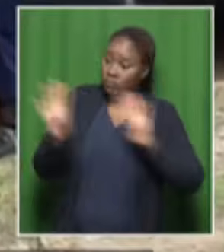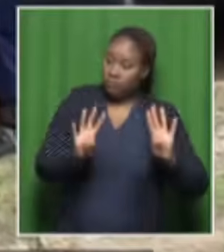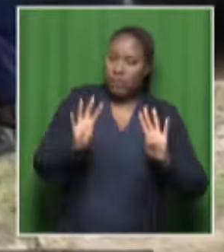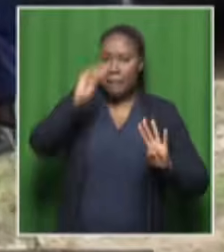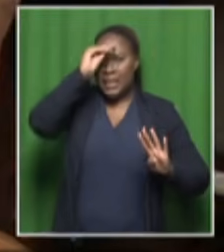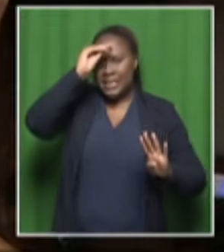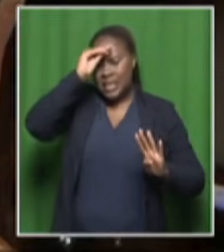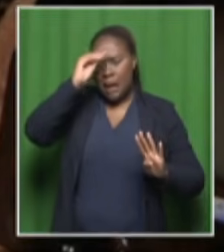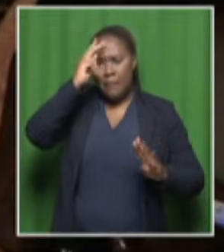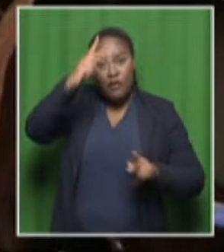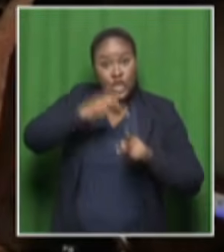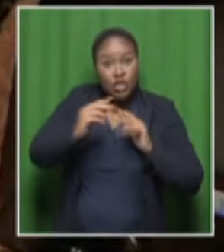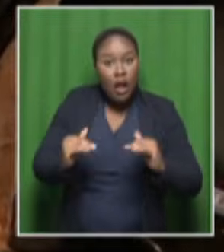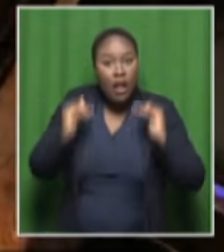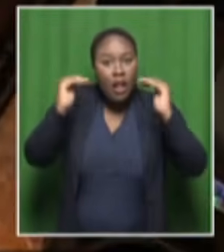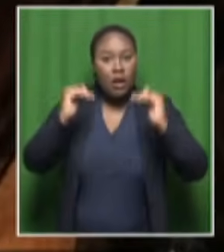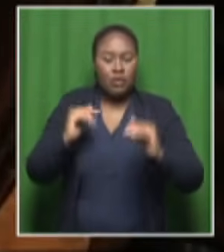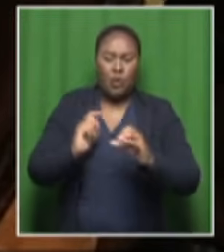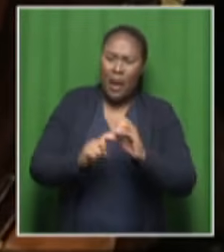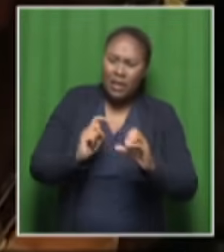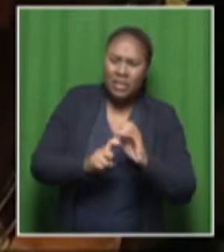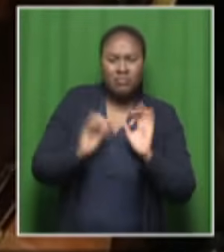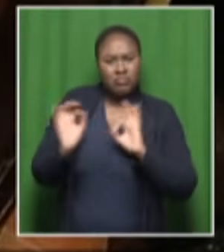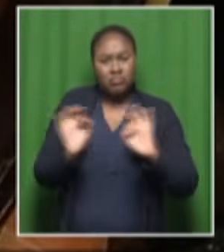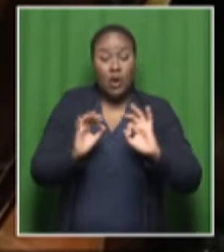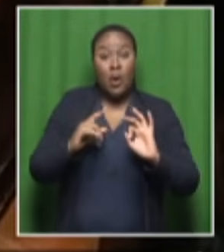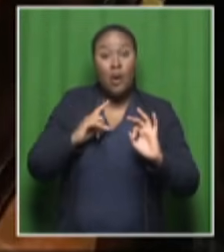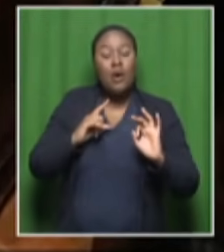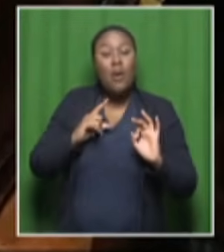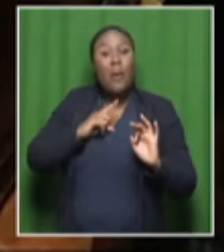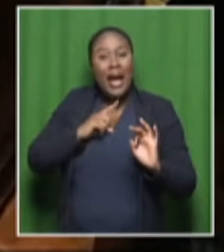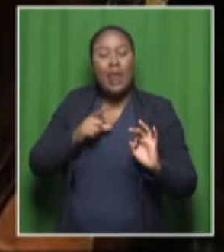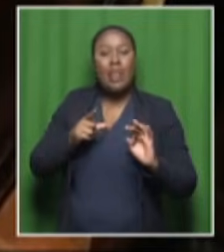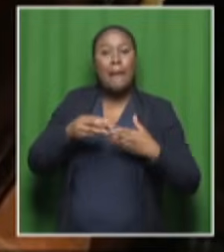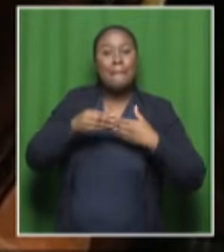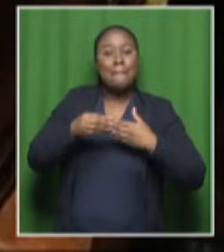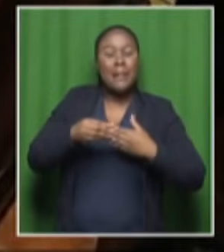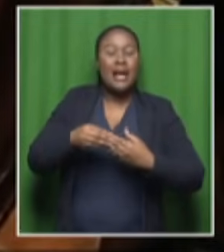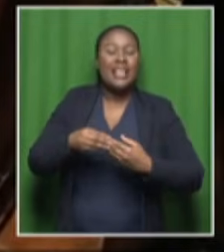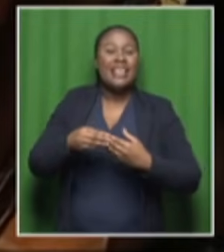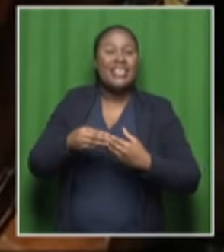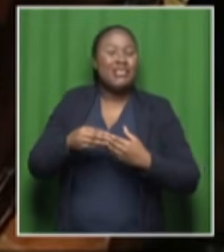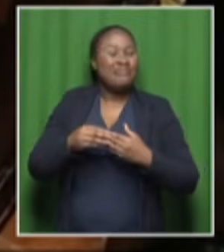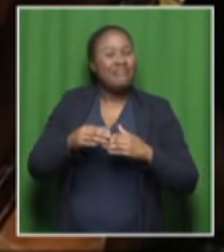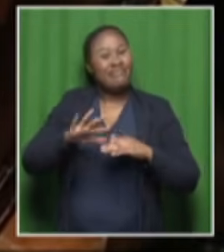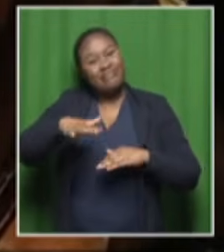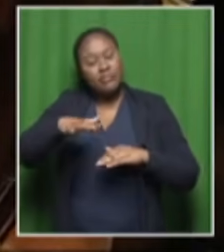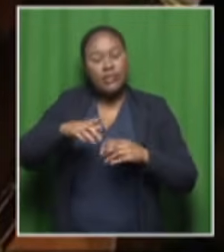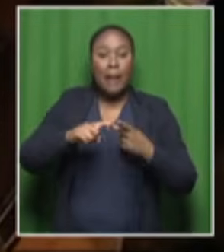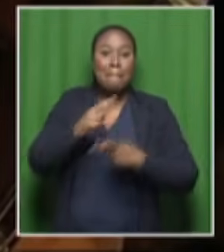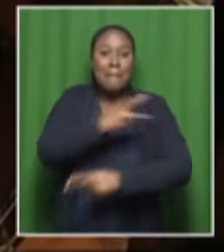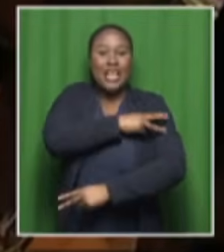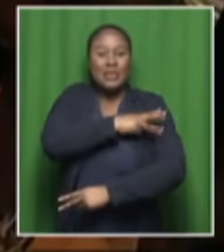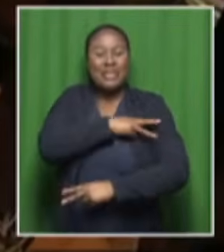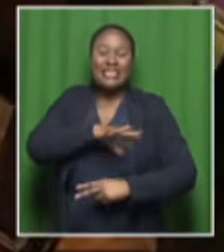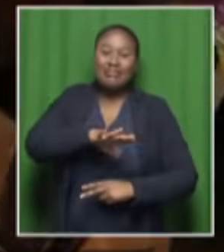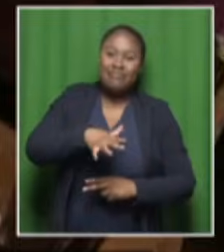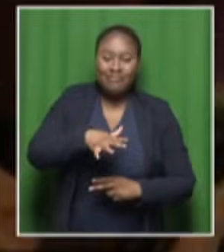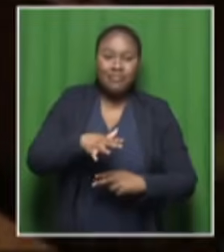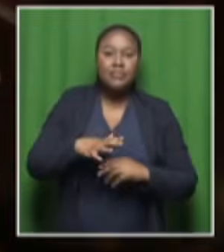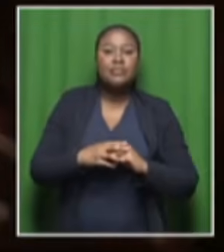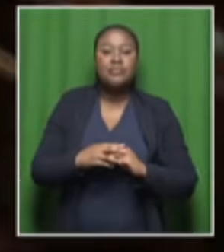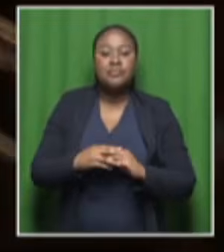actually professional, make sure that the systems are working, because it's a management matter whereby we are